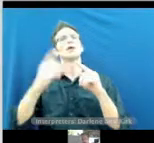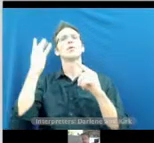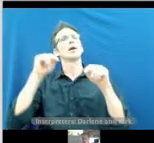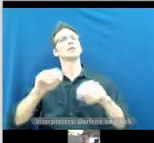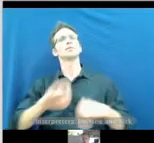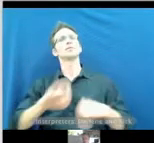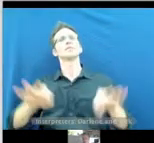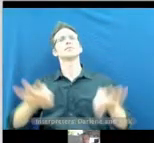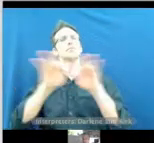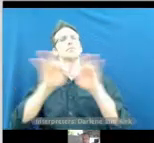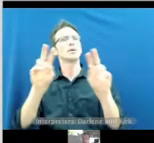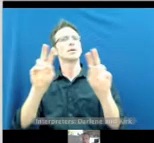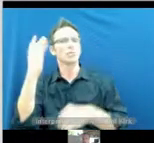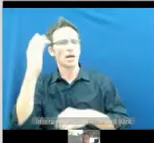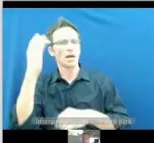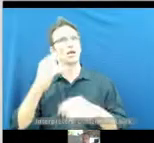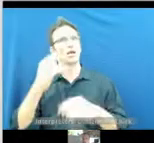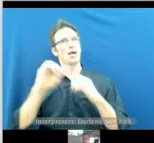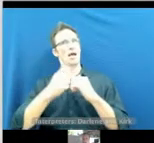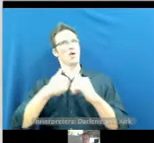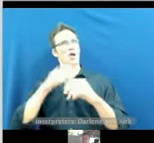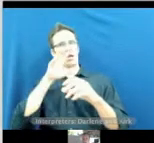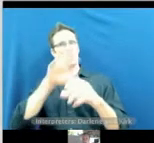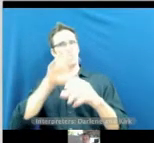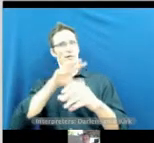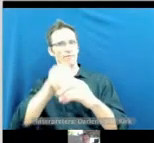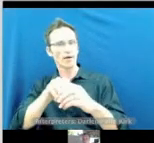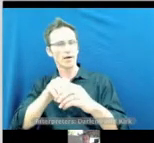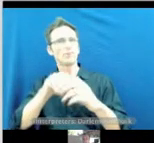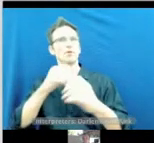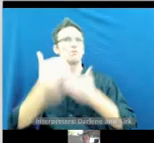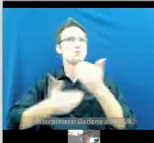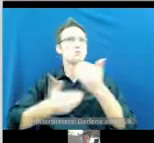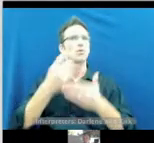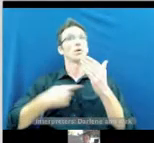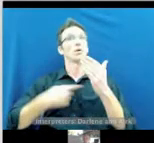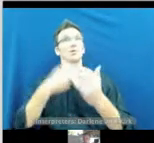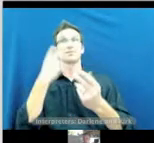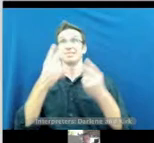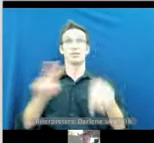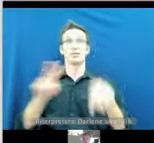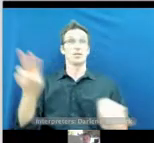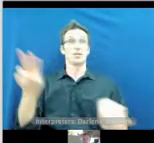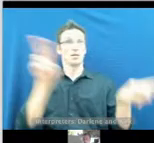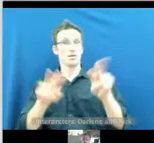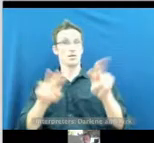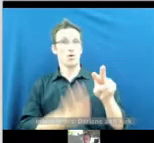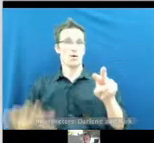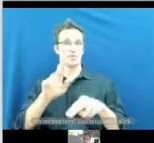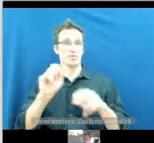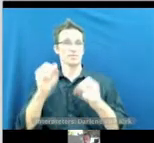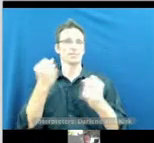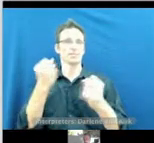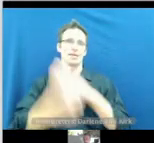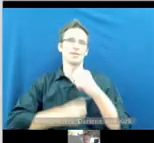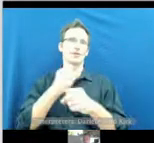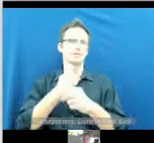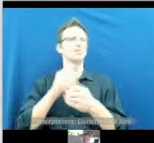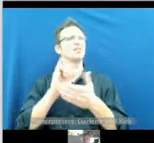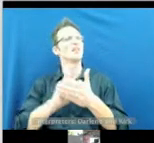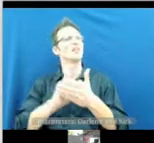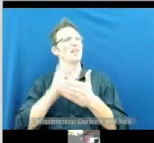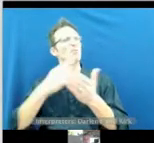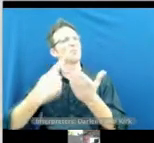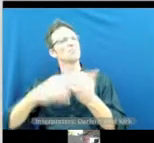and how I felt that it was, and how what we've been seeing over the years throughout the country. And we'll talk more about that as it relates to